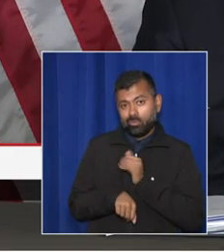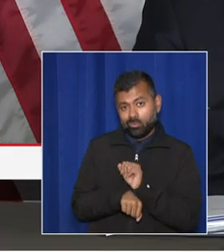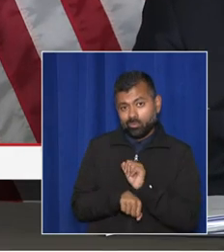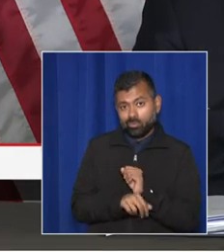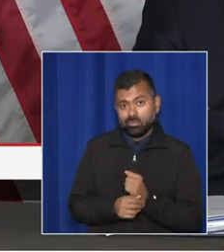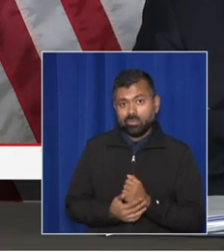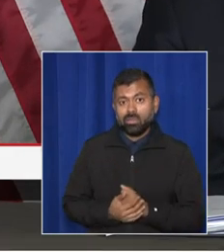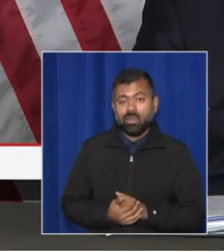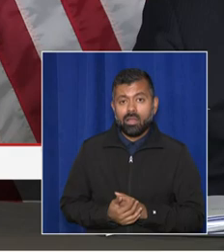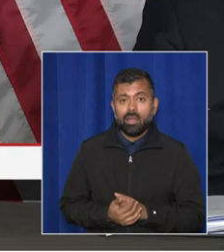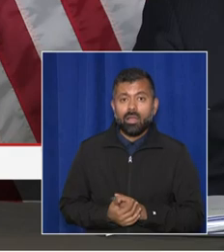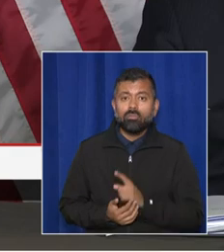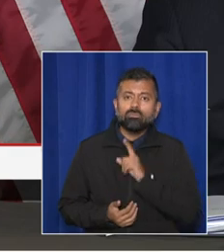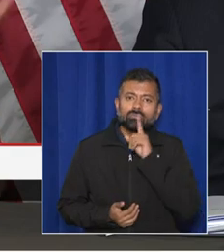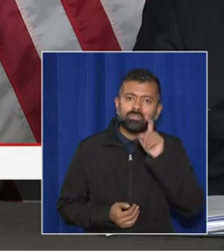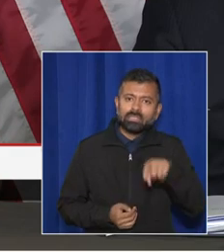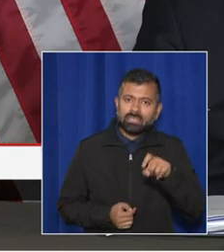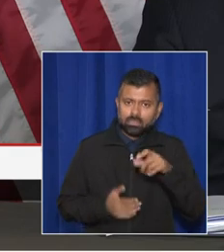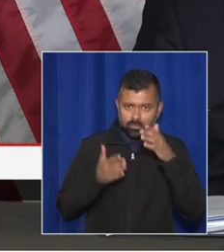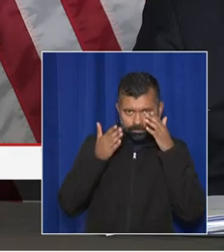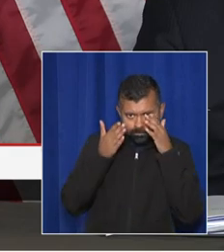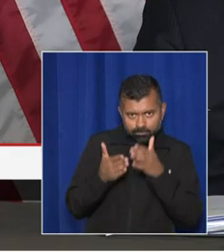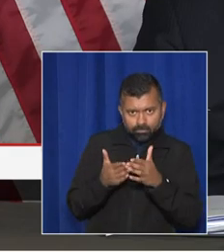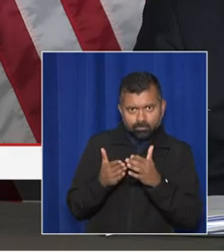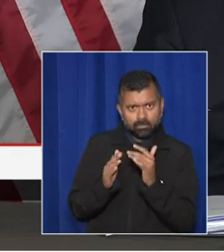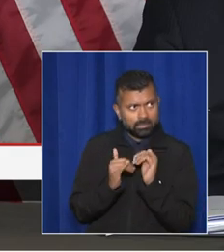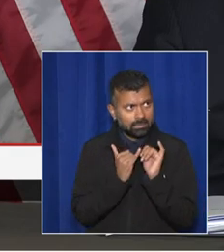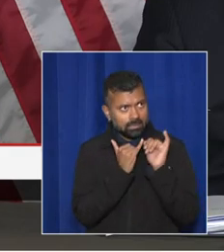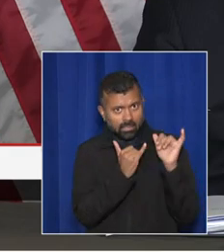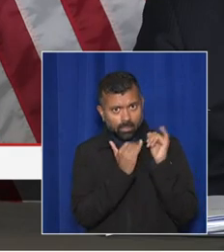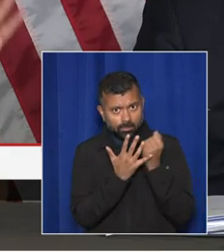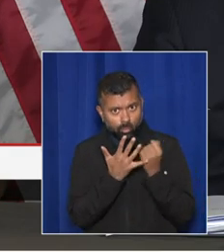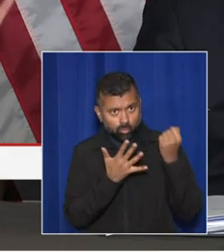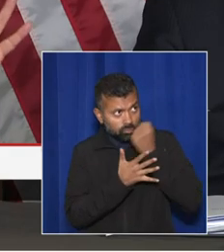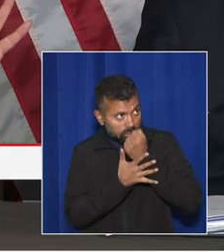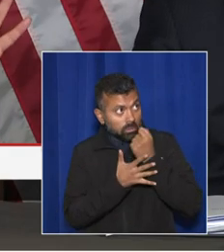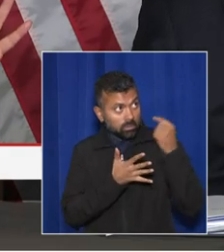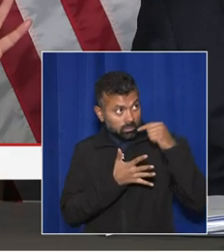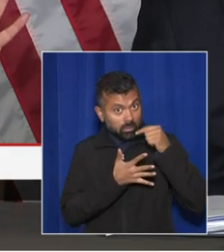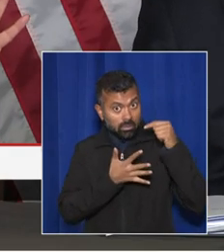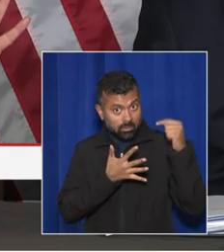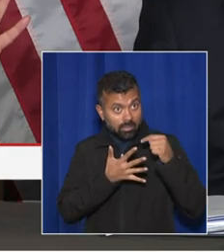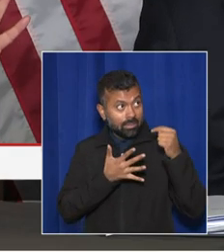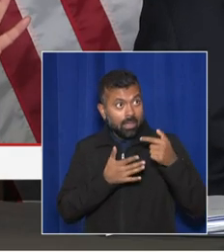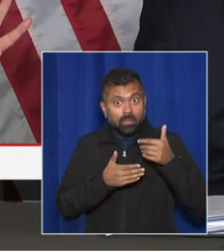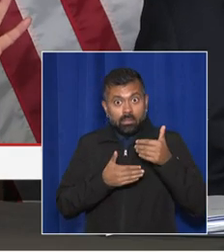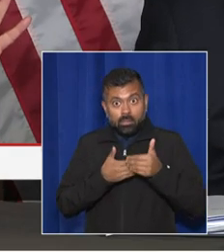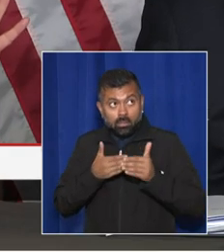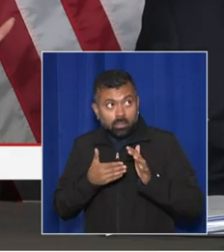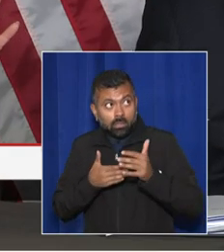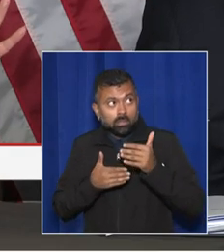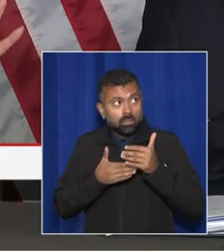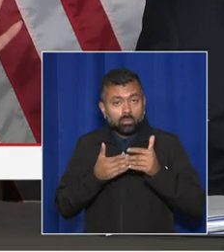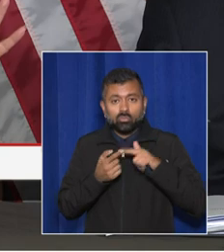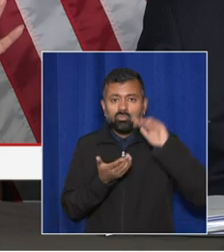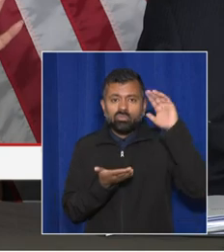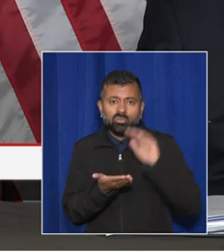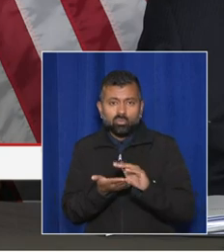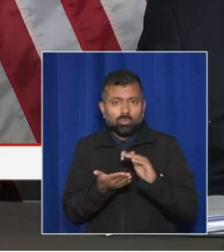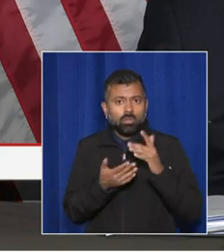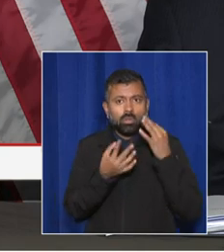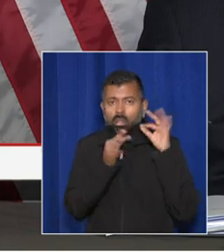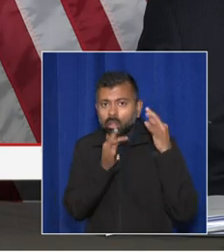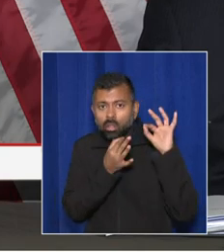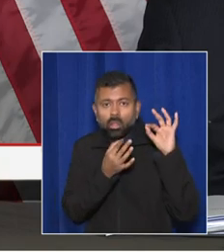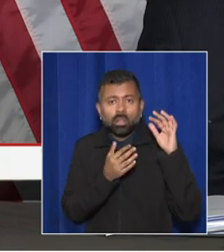priorities. So that's, now I don't remember your question now, but. If Trump,